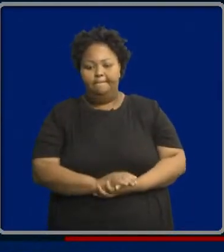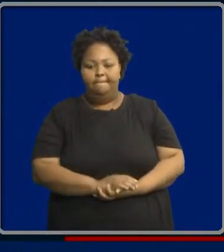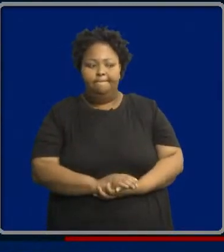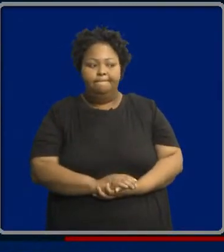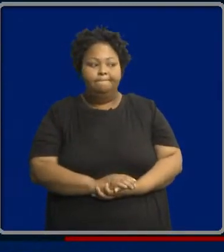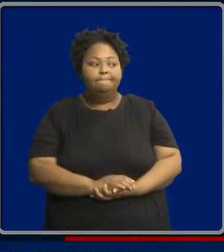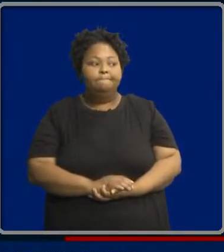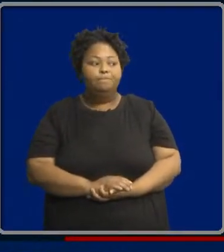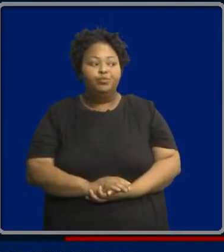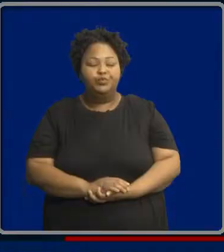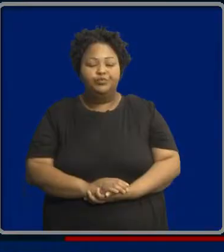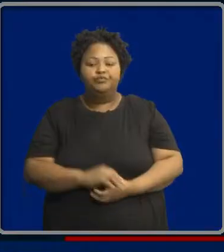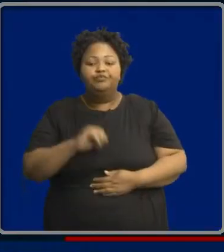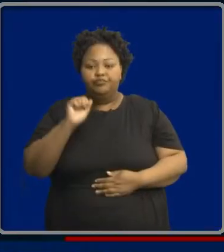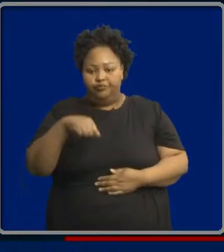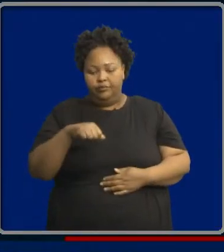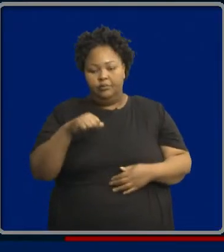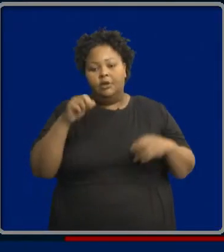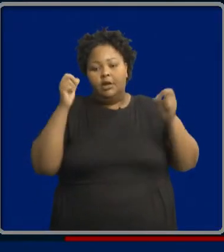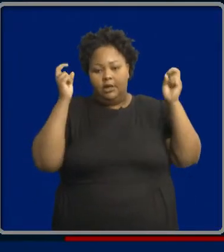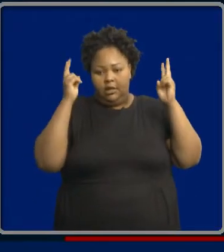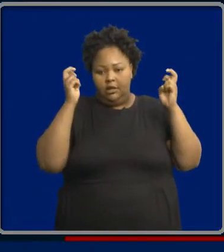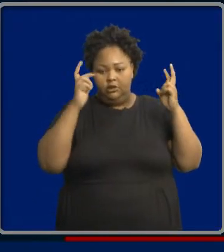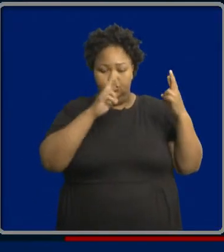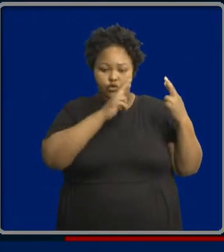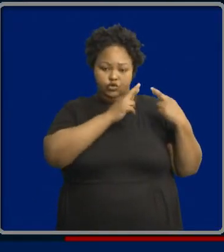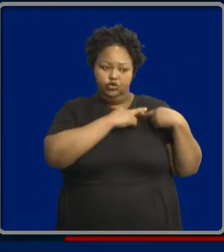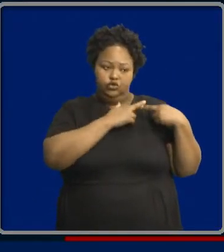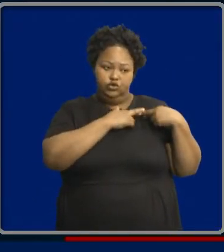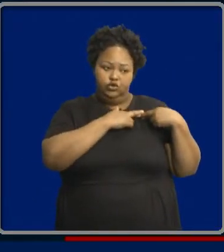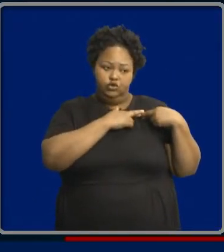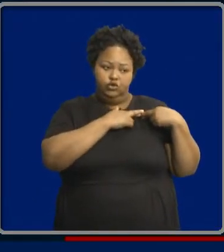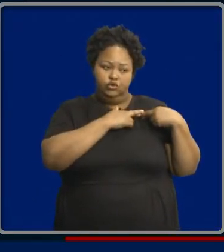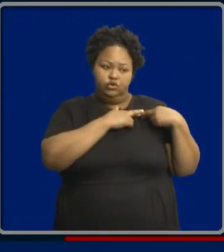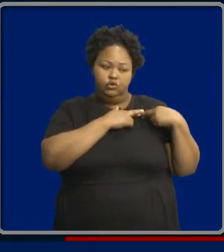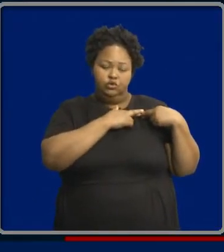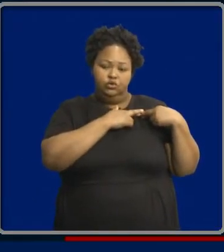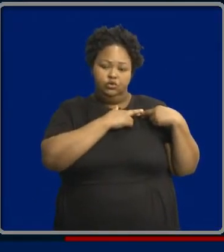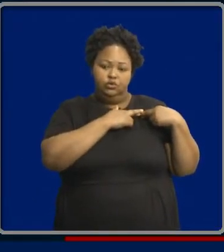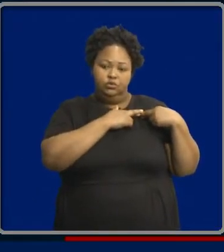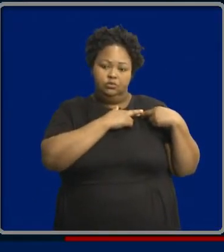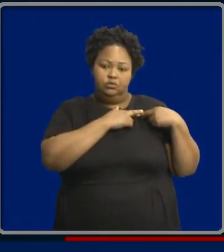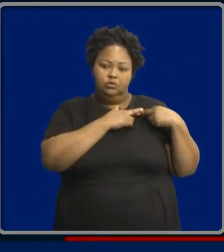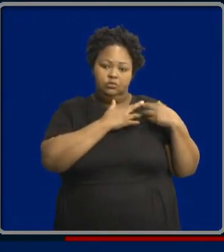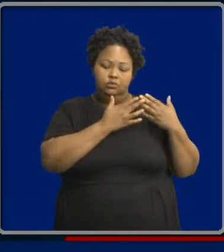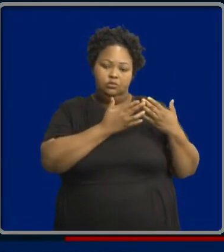ukuthi bekwenza sibili vele beyikhona inkinga kepha-ke nyalo